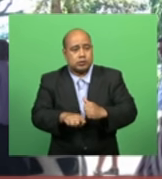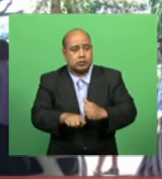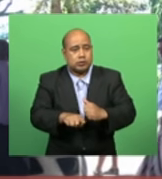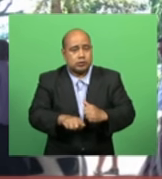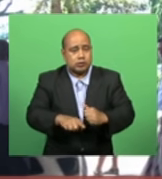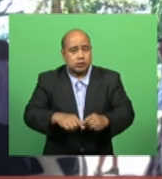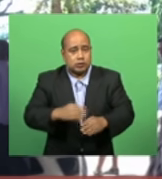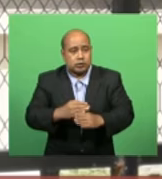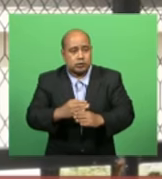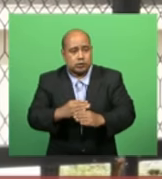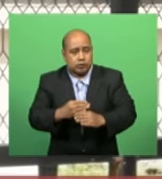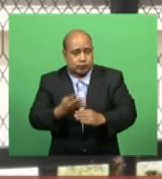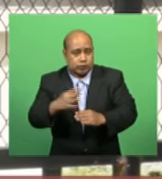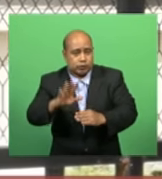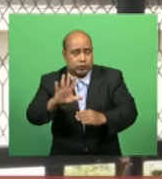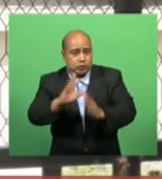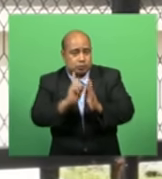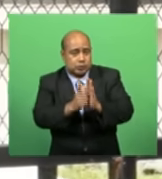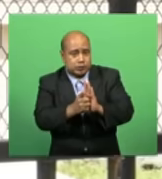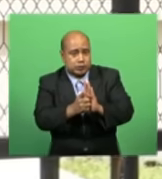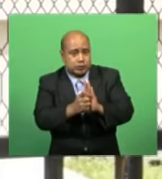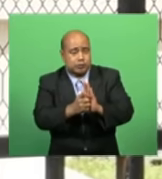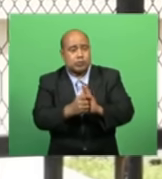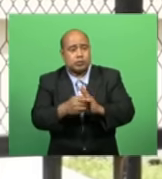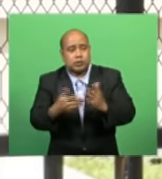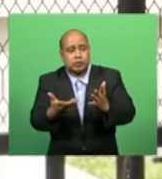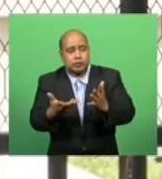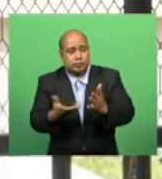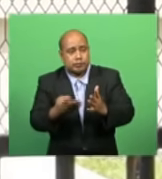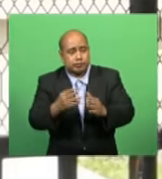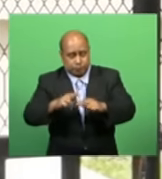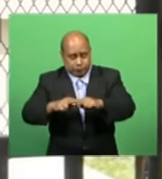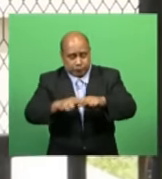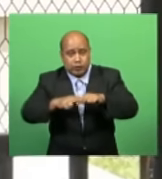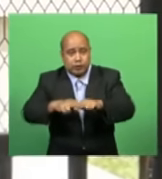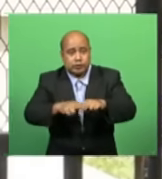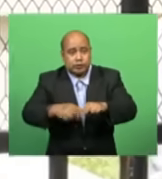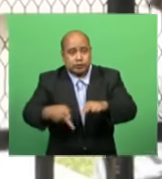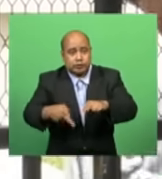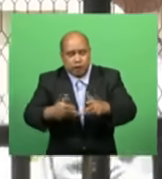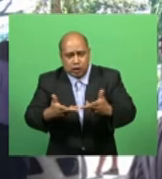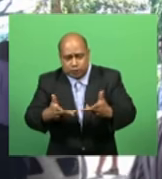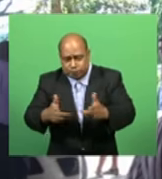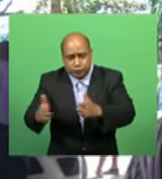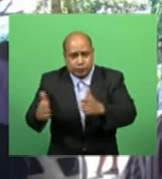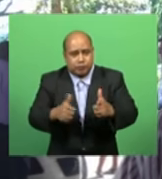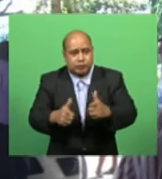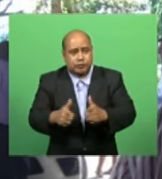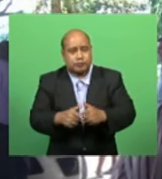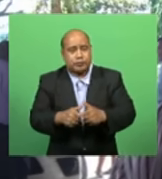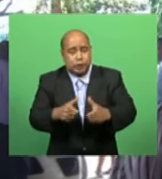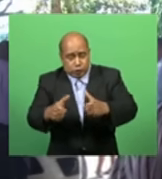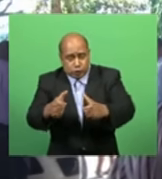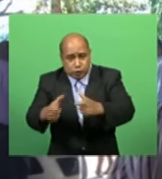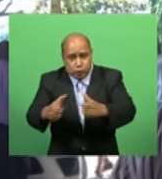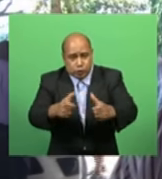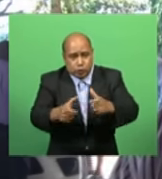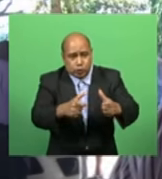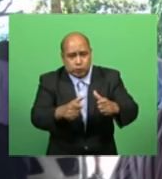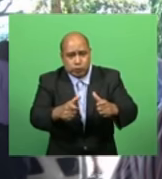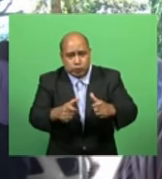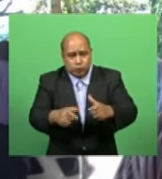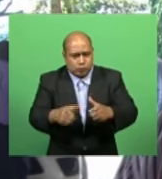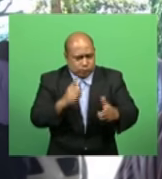moment, Fiji Center for Disease Control, our molecular lab, they're going through their testing and validation until when they're ready, and then we can begin